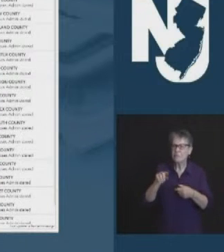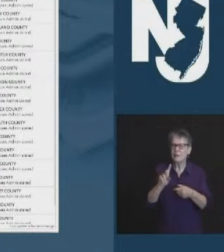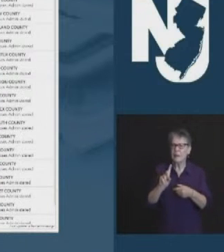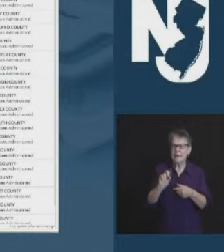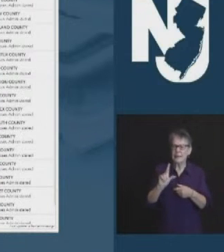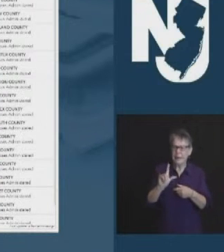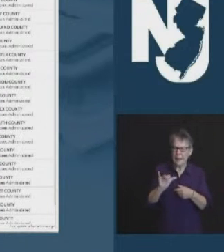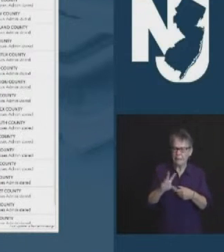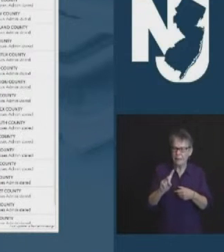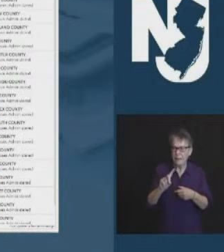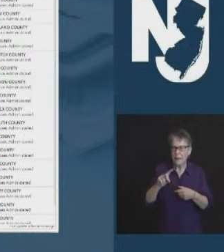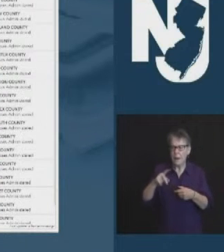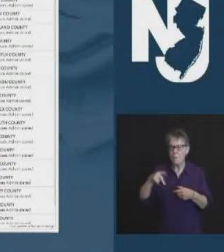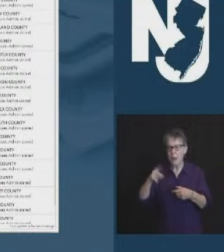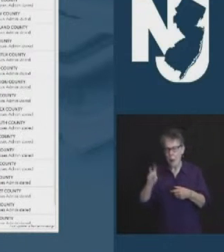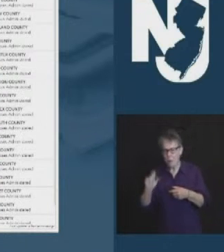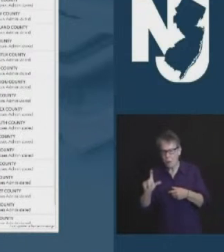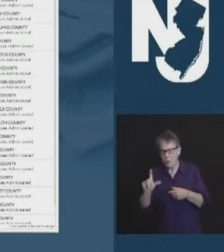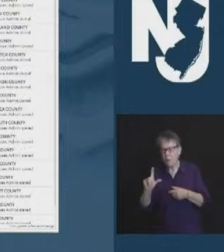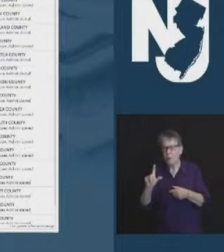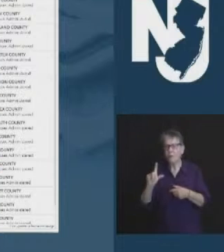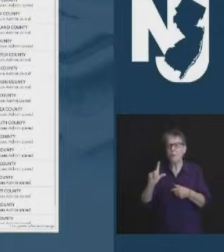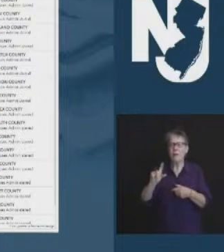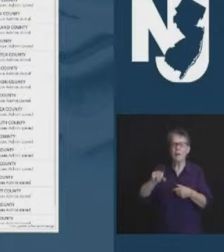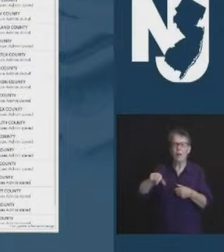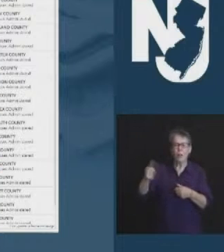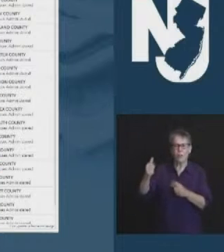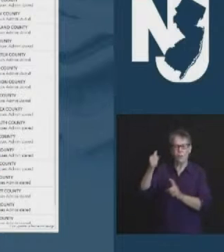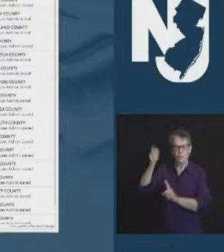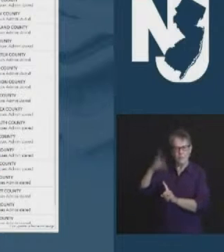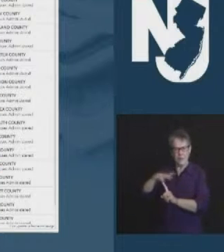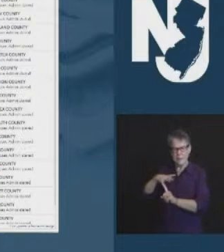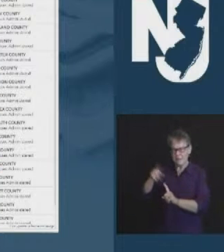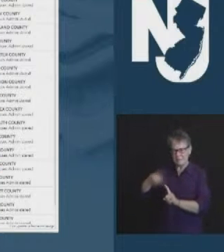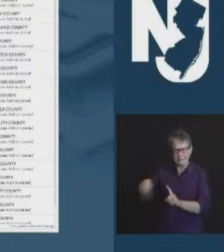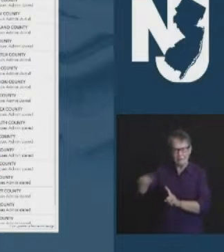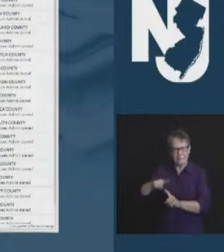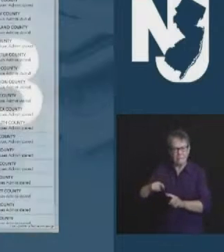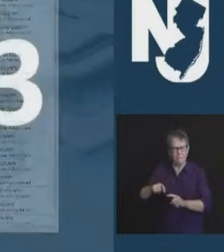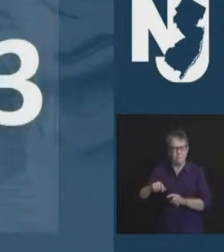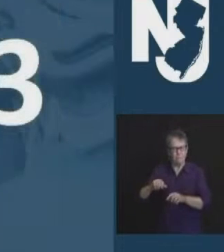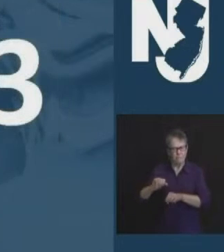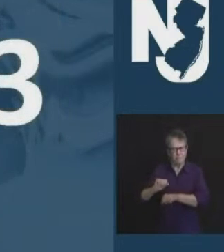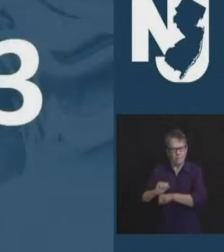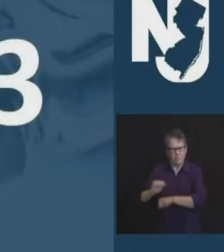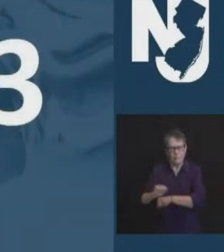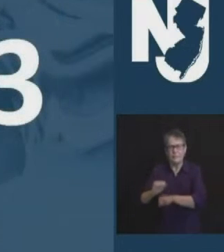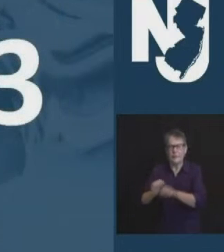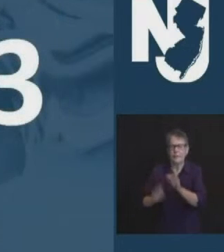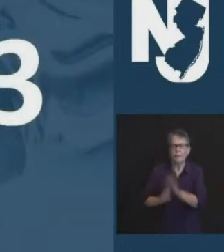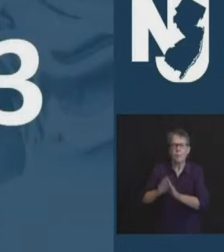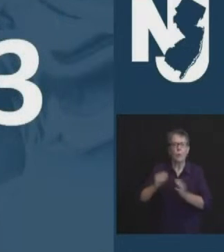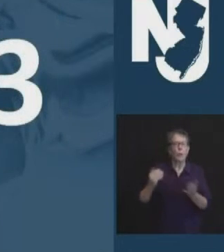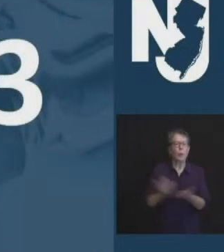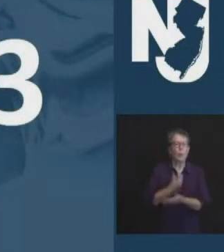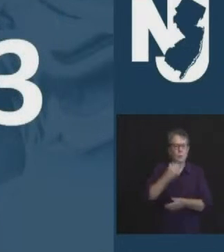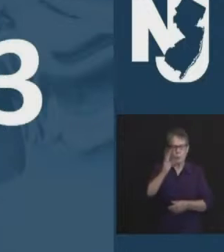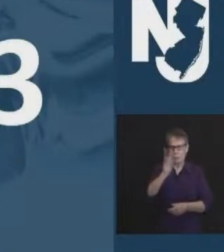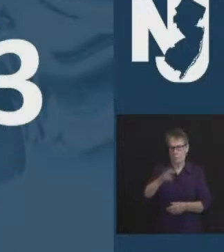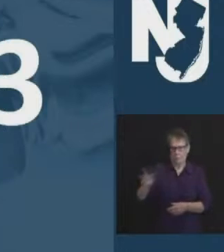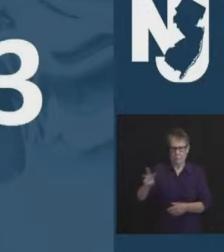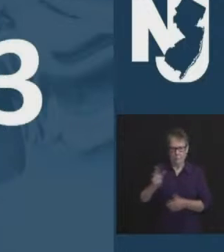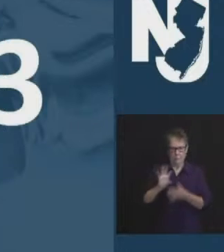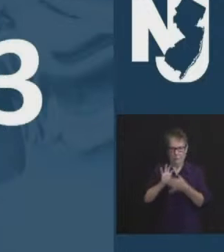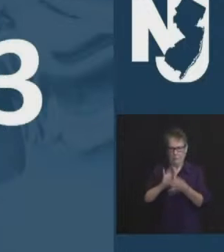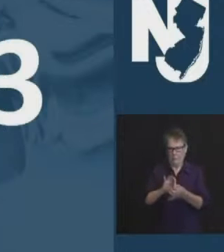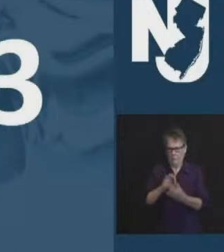digital communications side for getting this new dashboard up and running. Well done. So if you go to covid19.nj.gov now, you will see